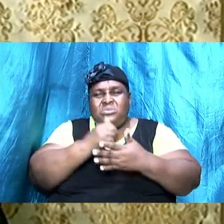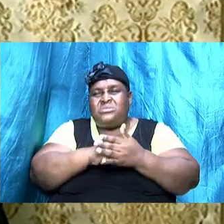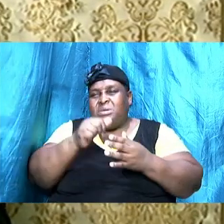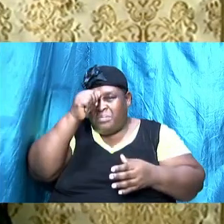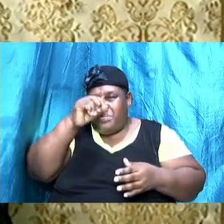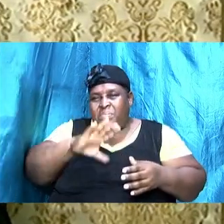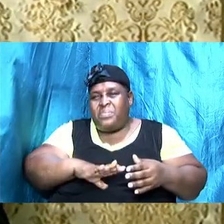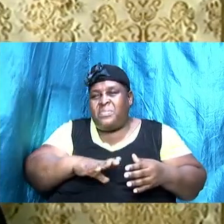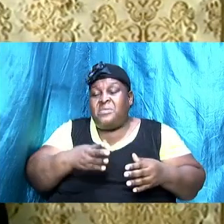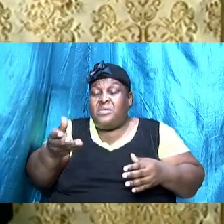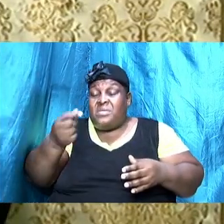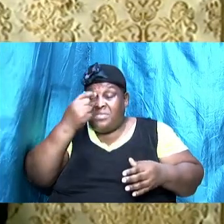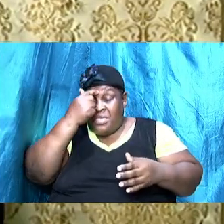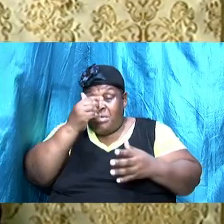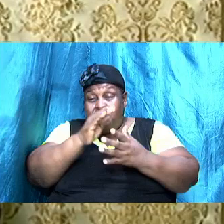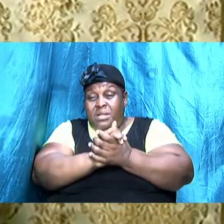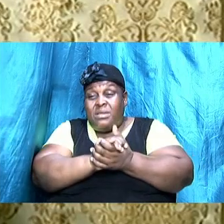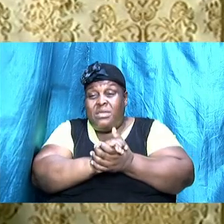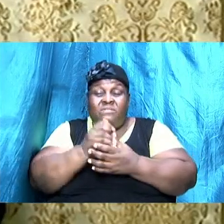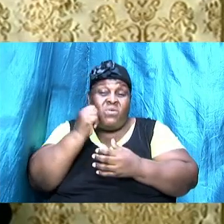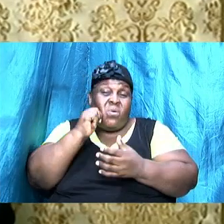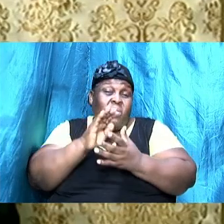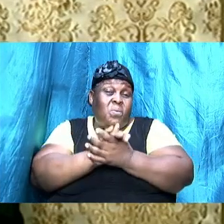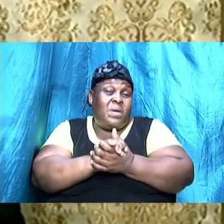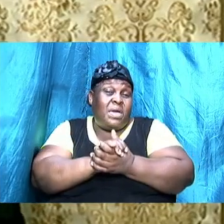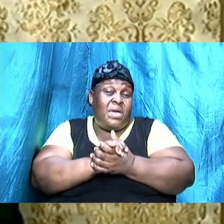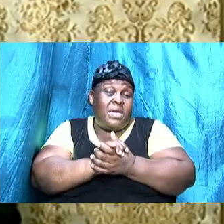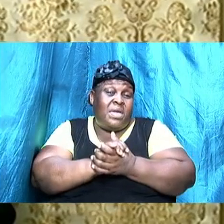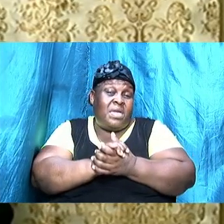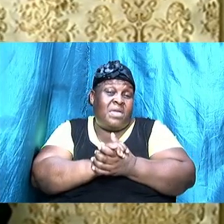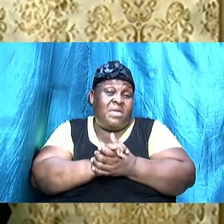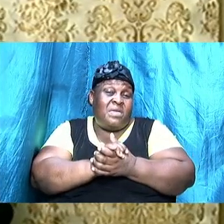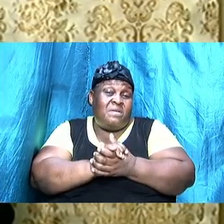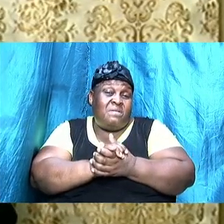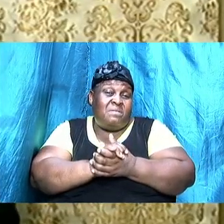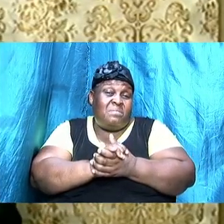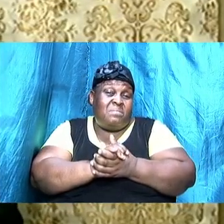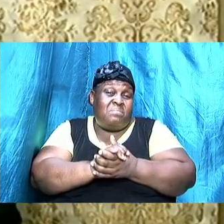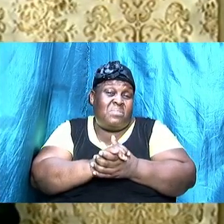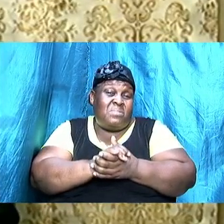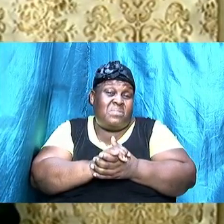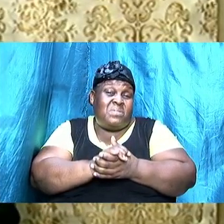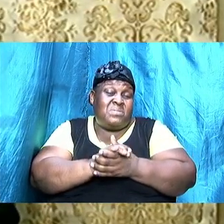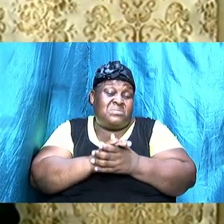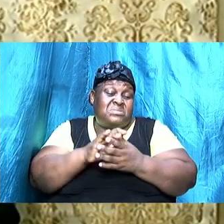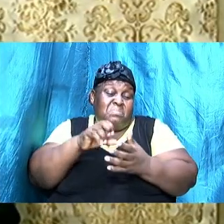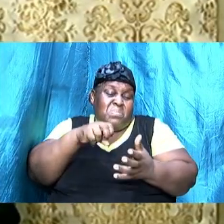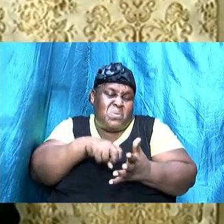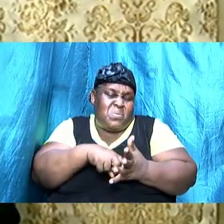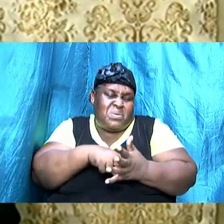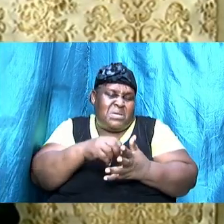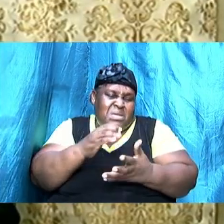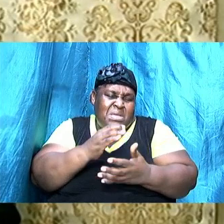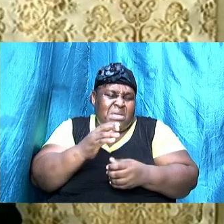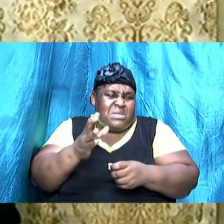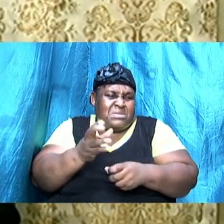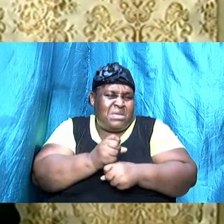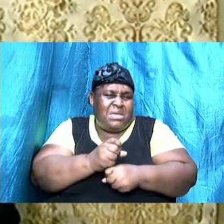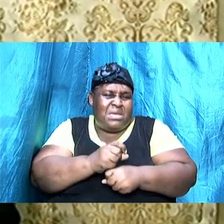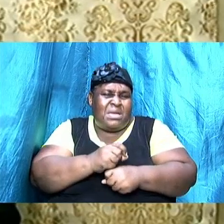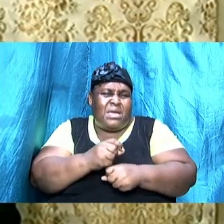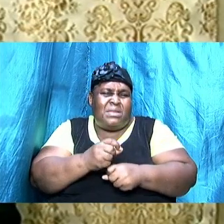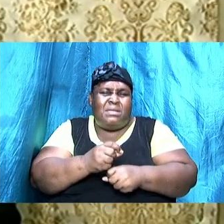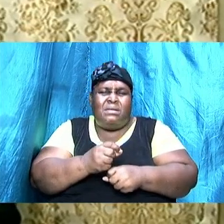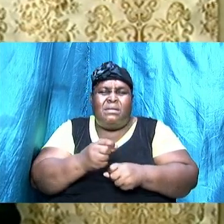they believe that their wife is supposed to stoop and take anything that they get and accept